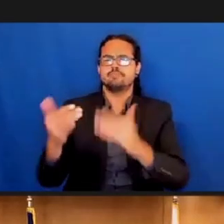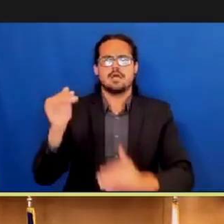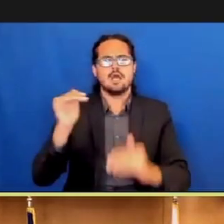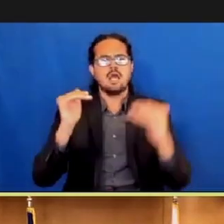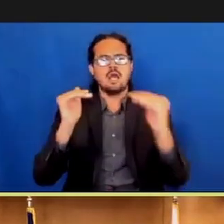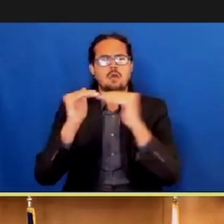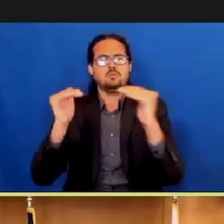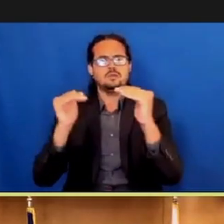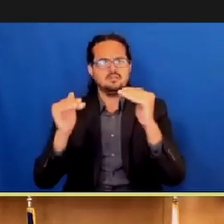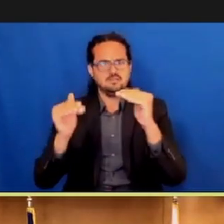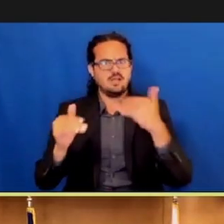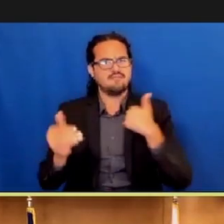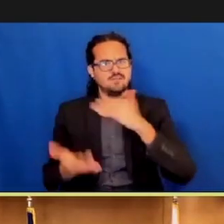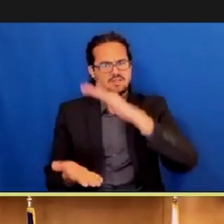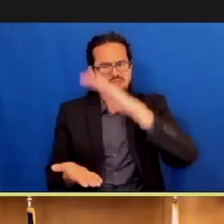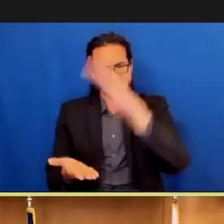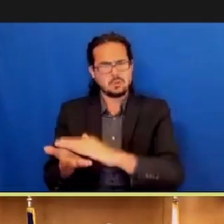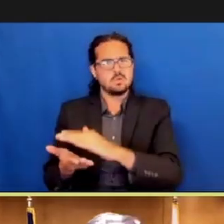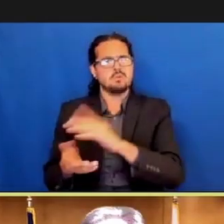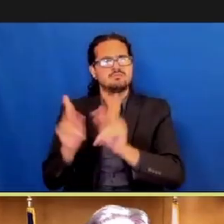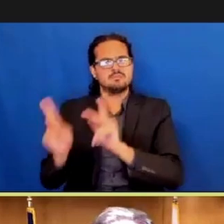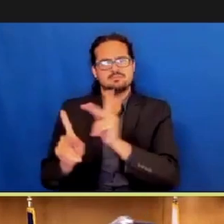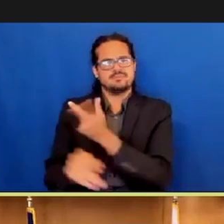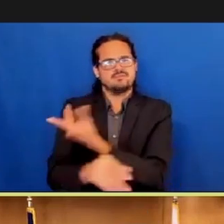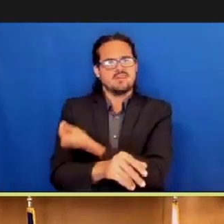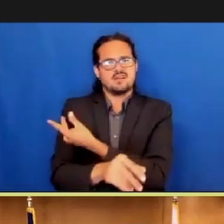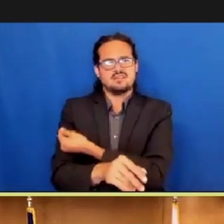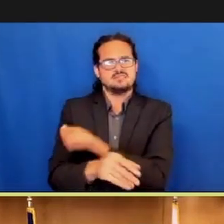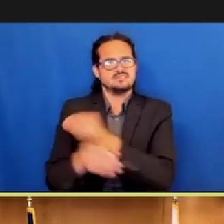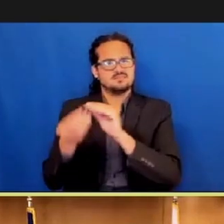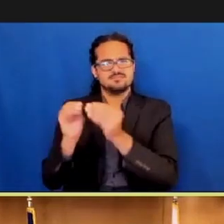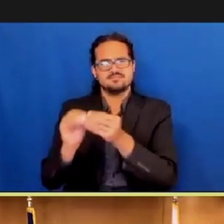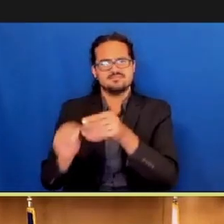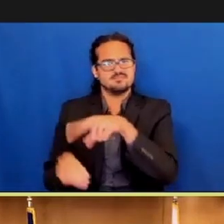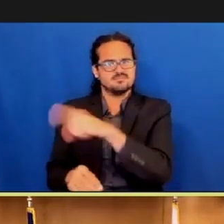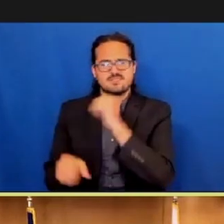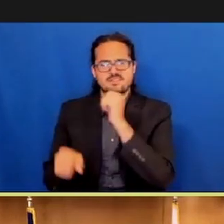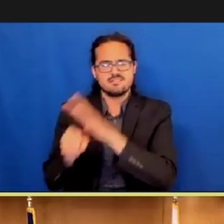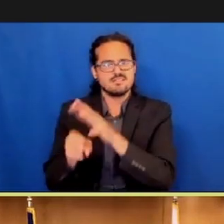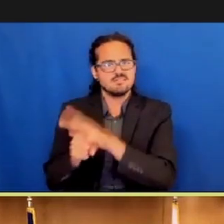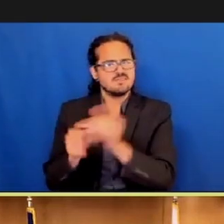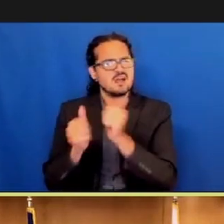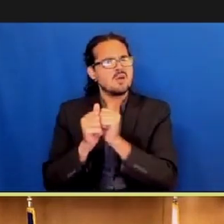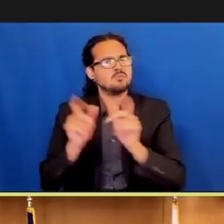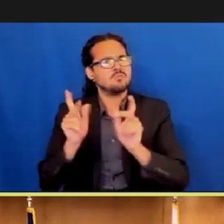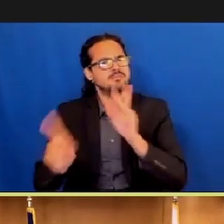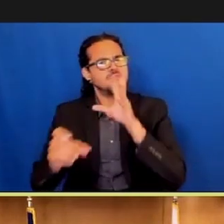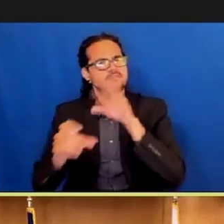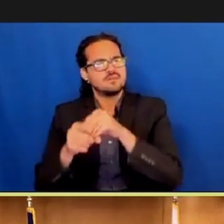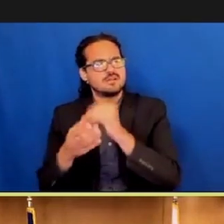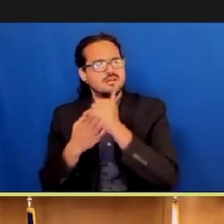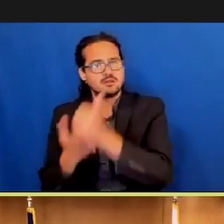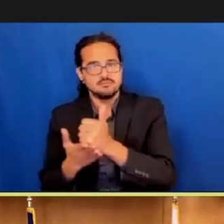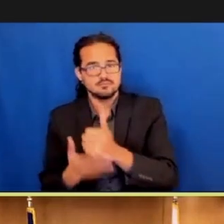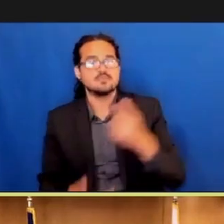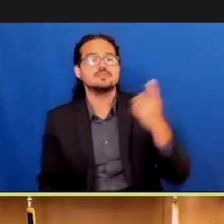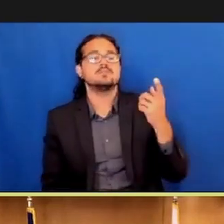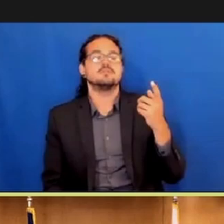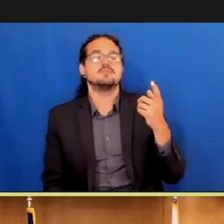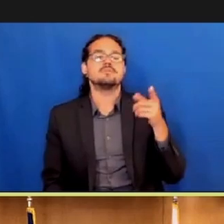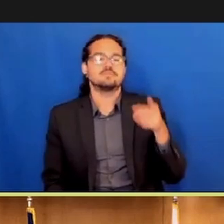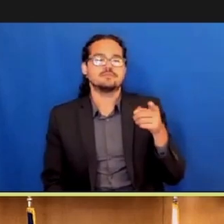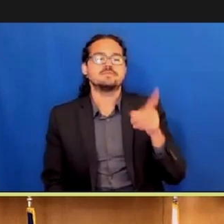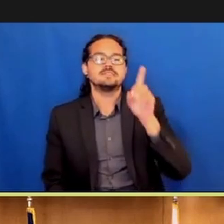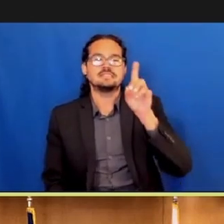I can give that a try, Lainey. I think before the COVID, equity at the county was one of